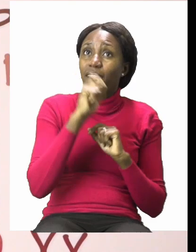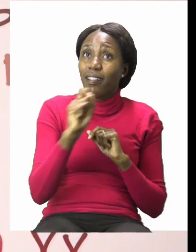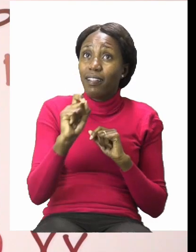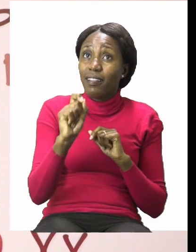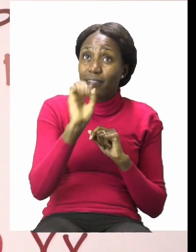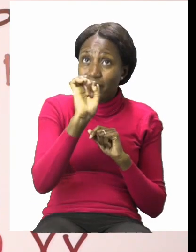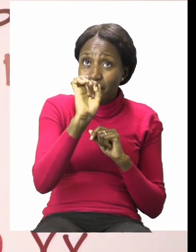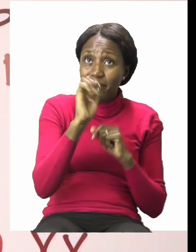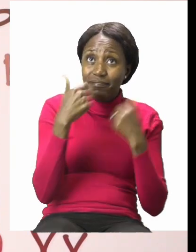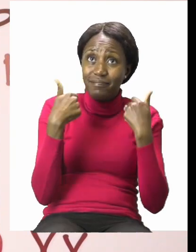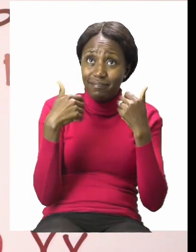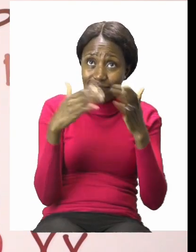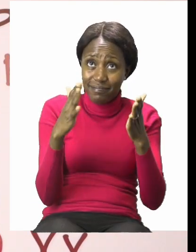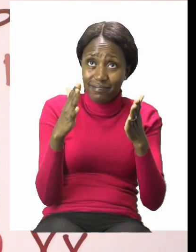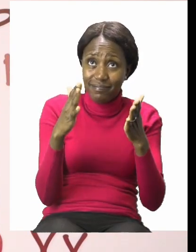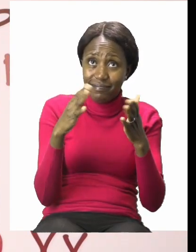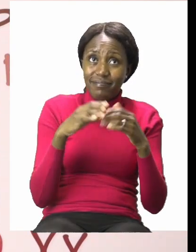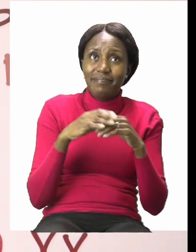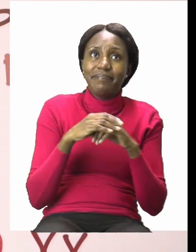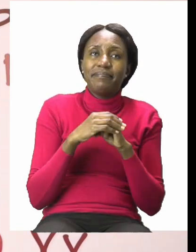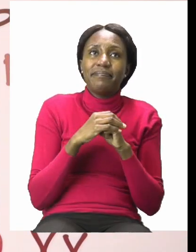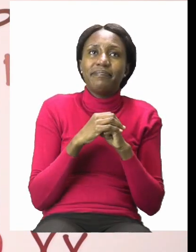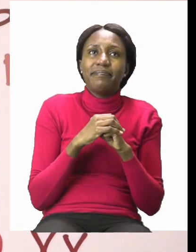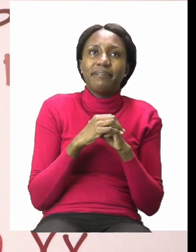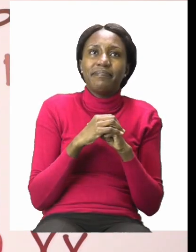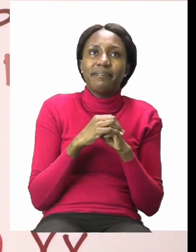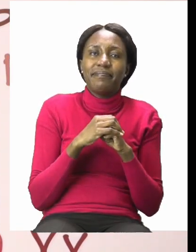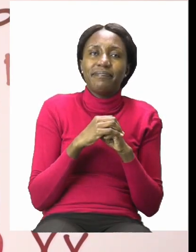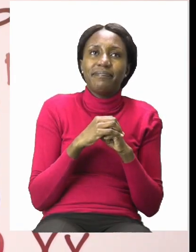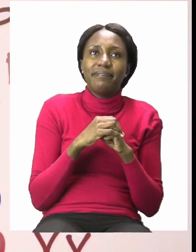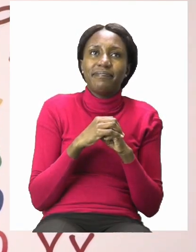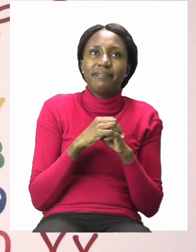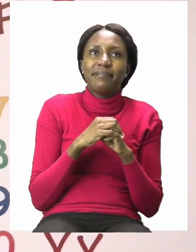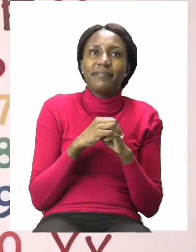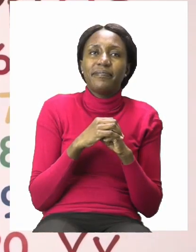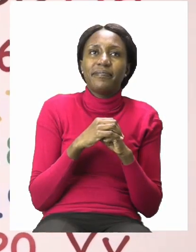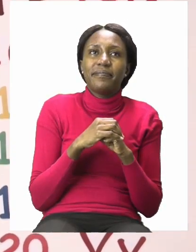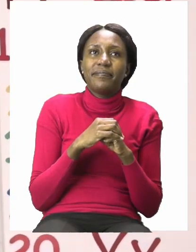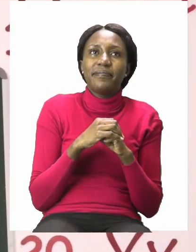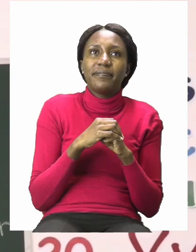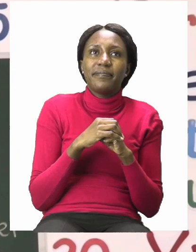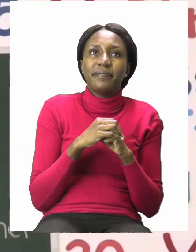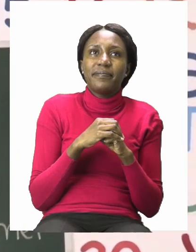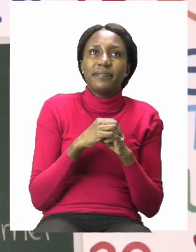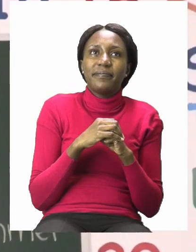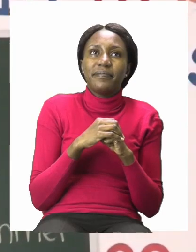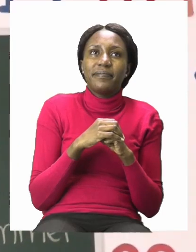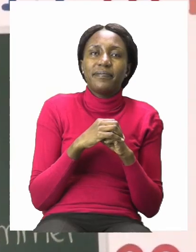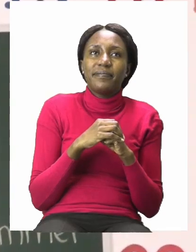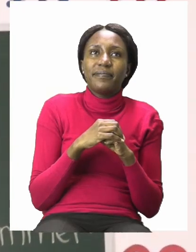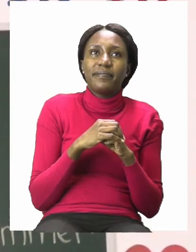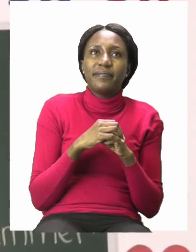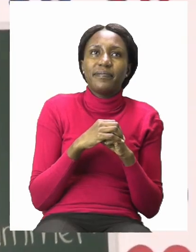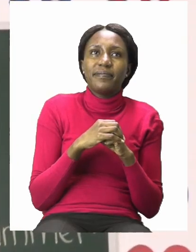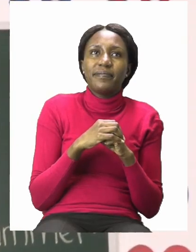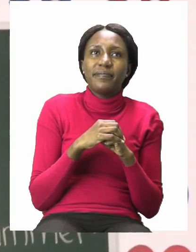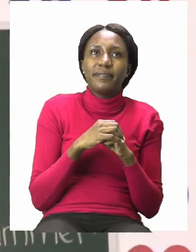color. We will start at the top. So let's begin there. We're going to go